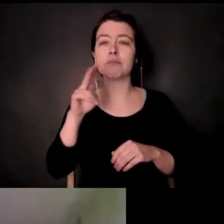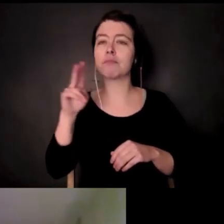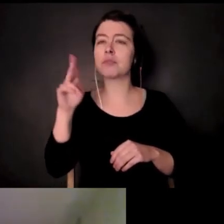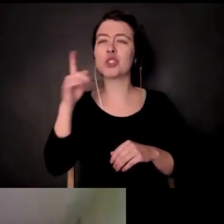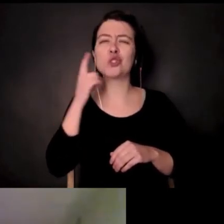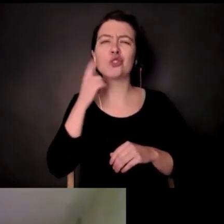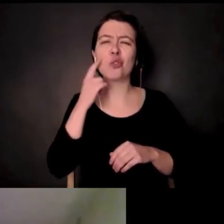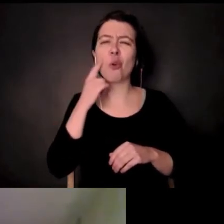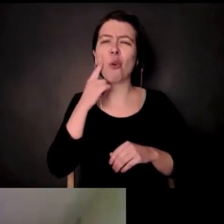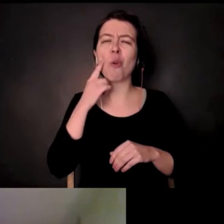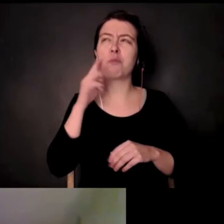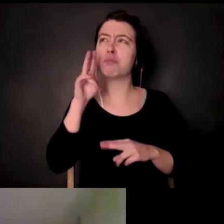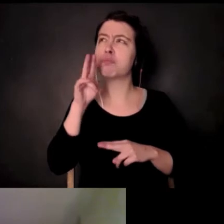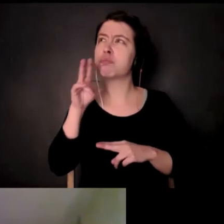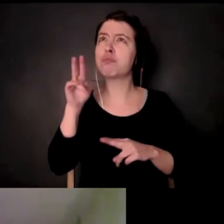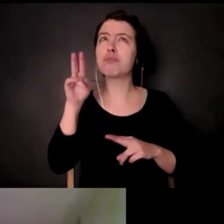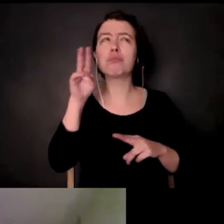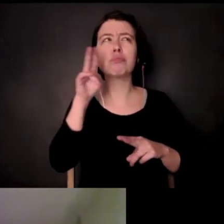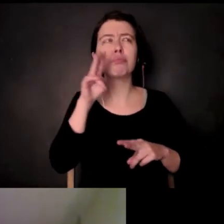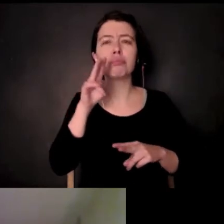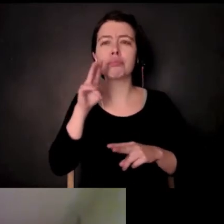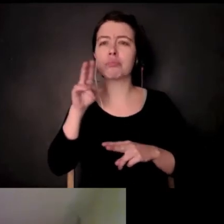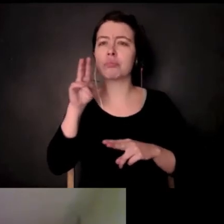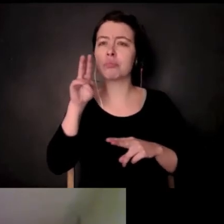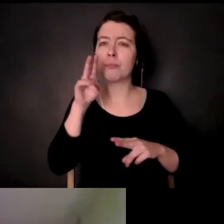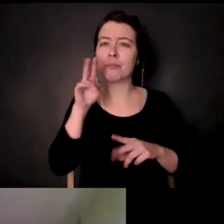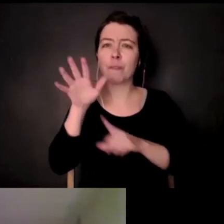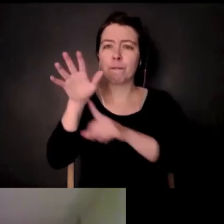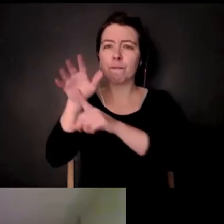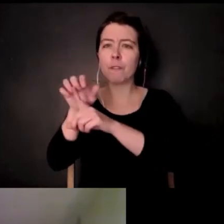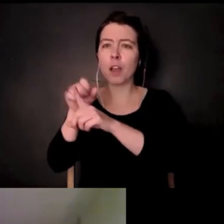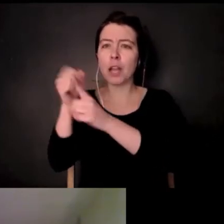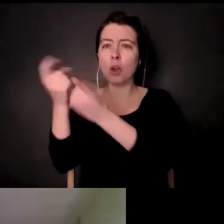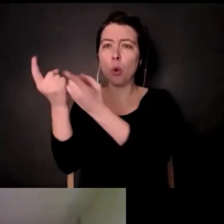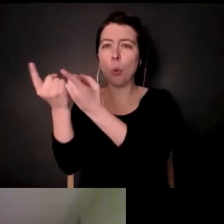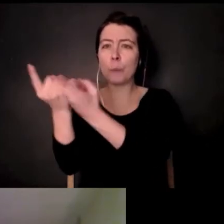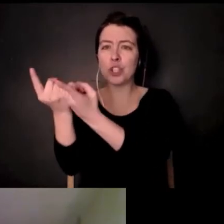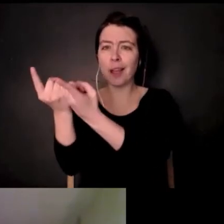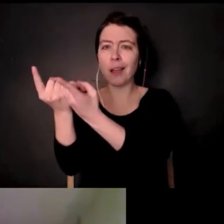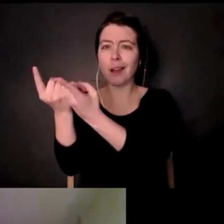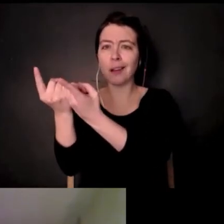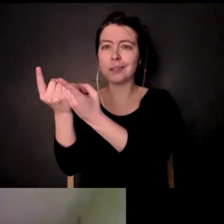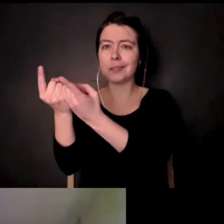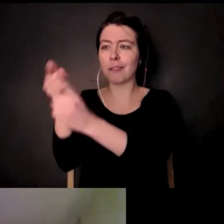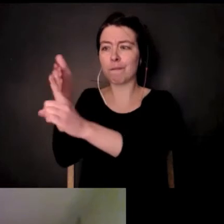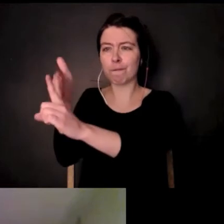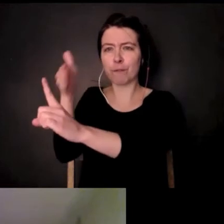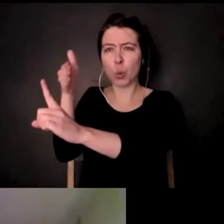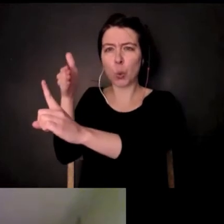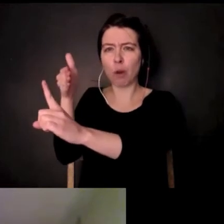and look for an object that you can just focus on. I'm going to try and find something that I can put in front of